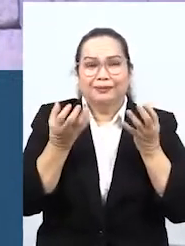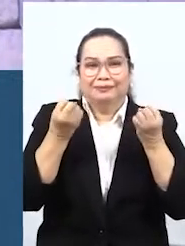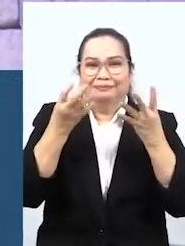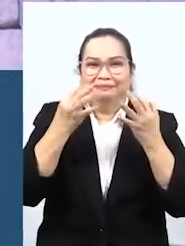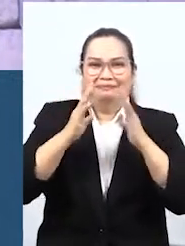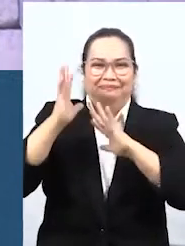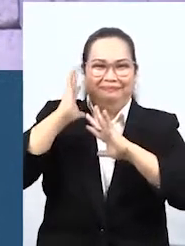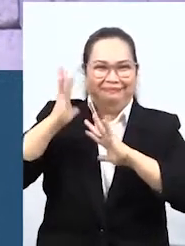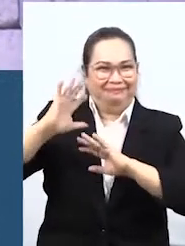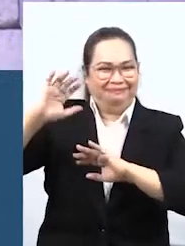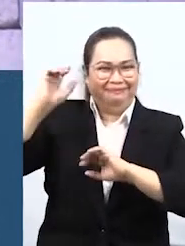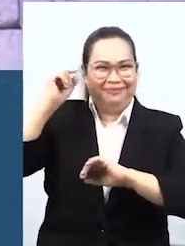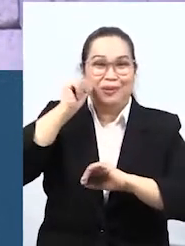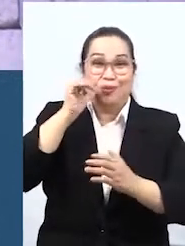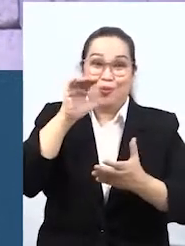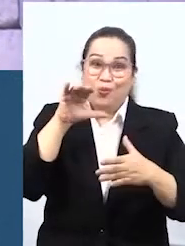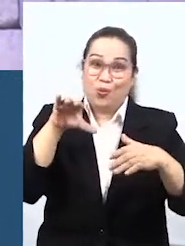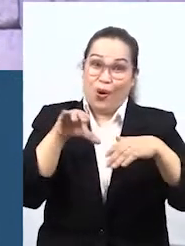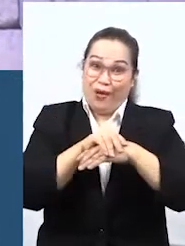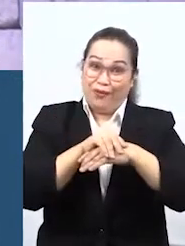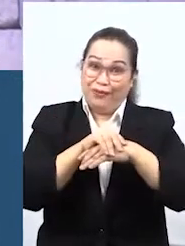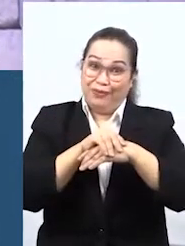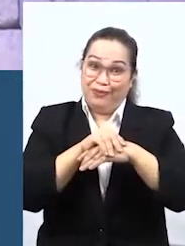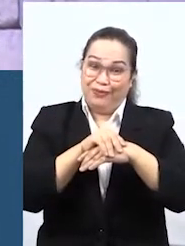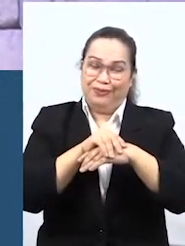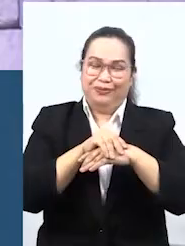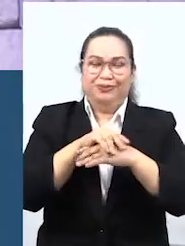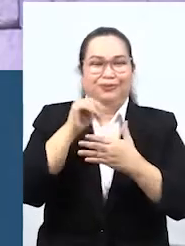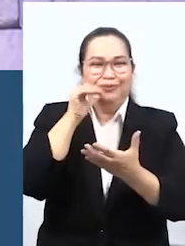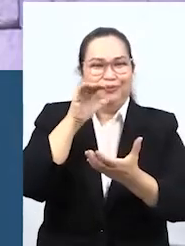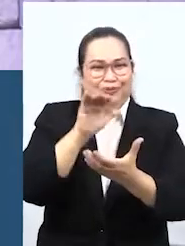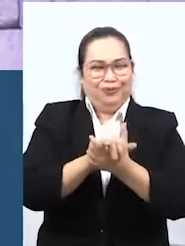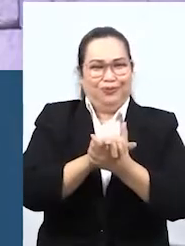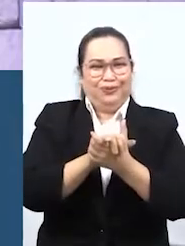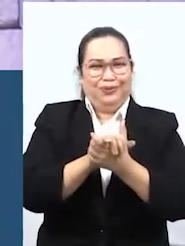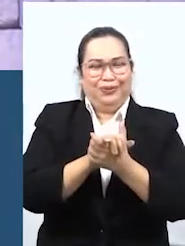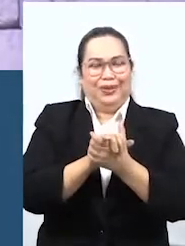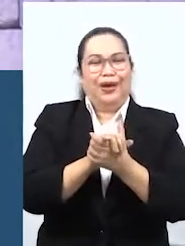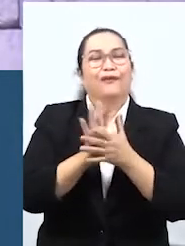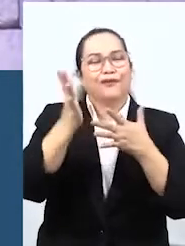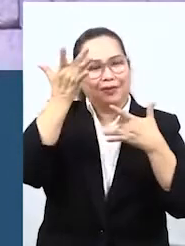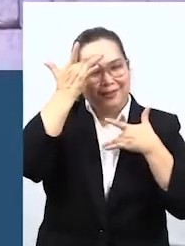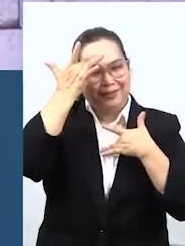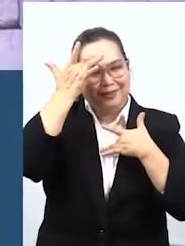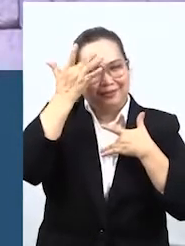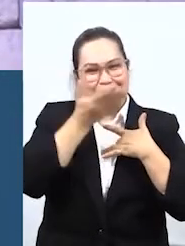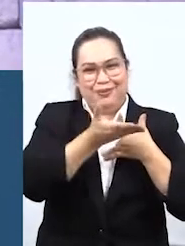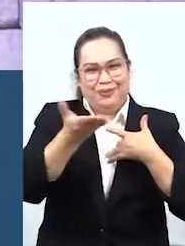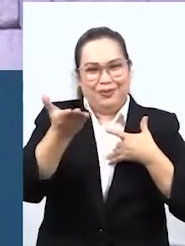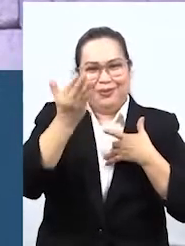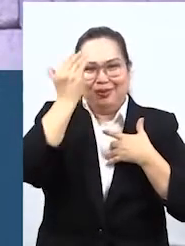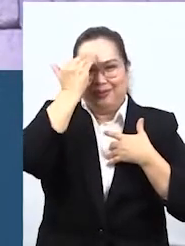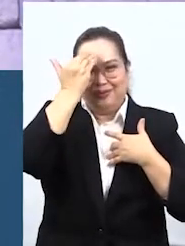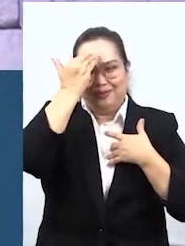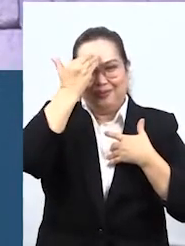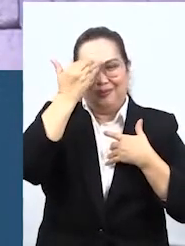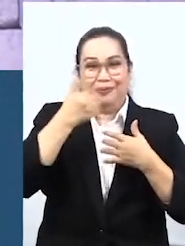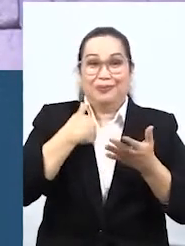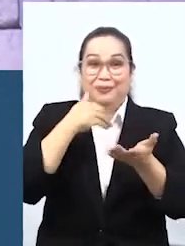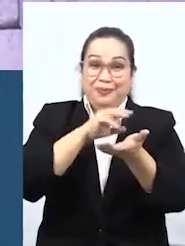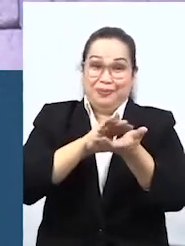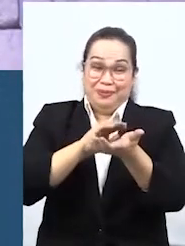ago my wife was diagnosed with an incurable disease to some of you Who are familiar with medical